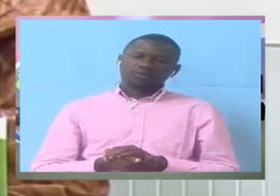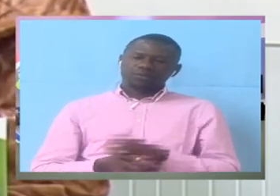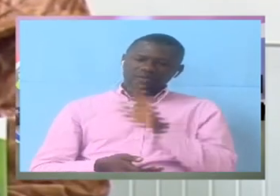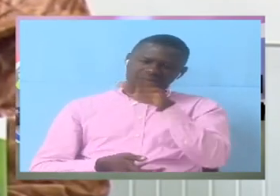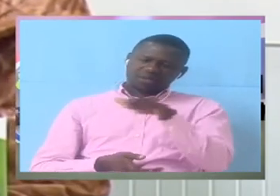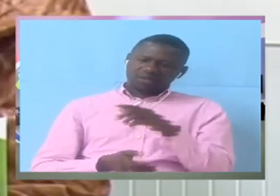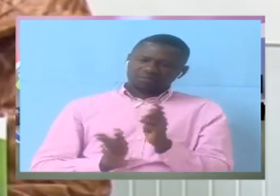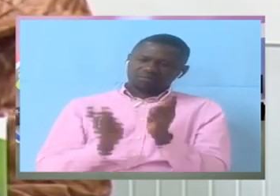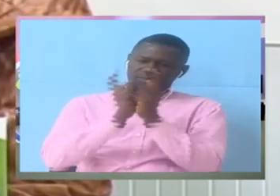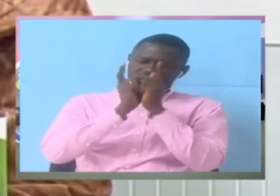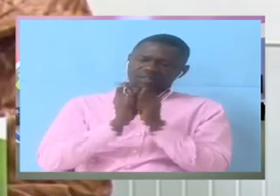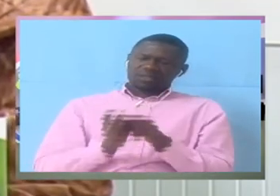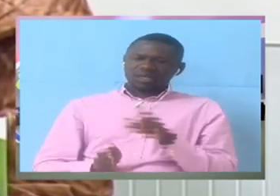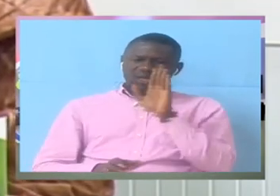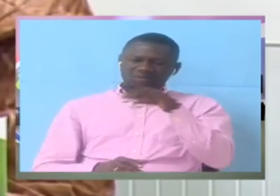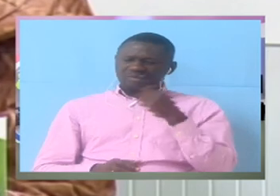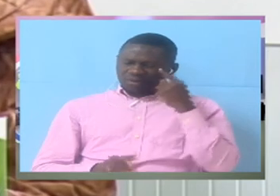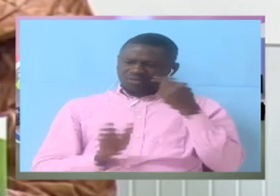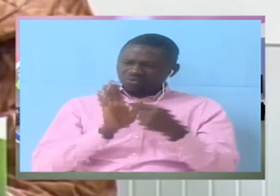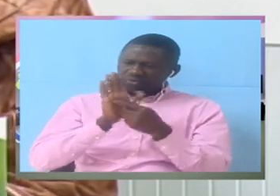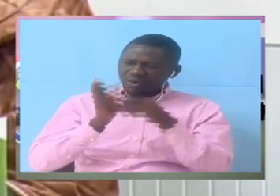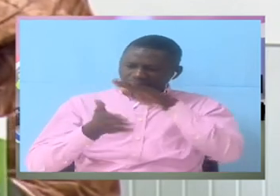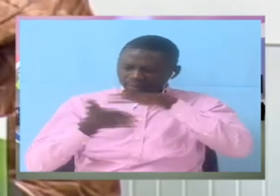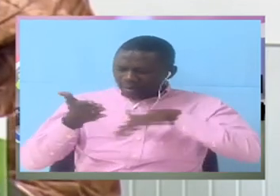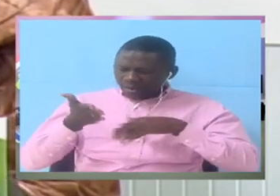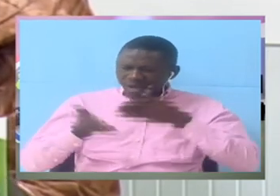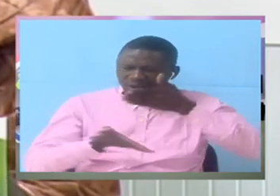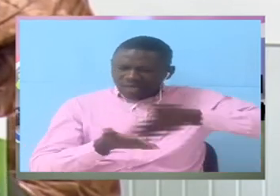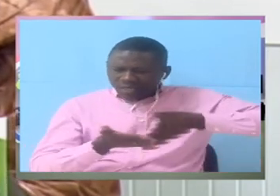asked him and when I showed him the paper,